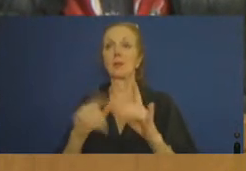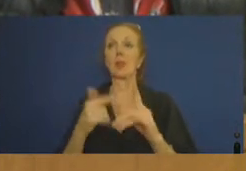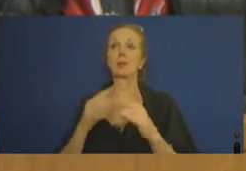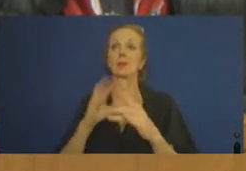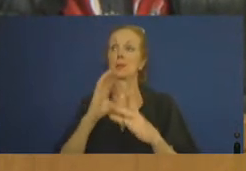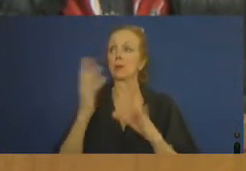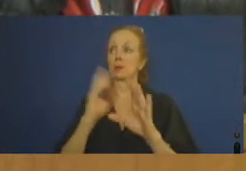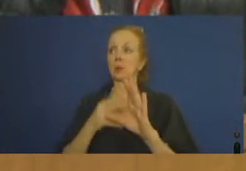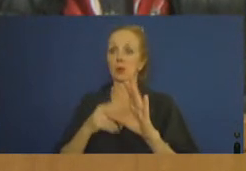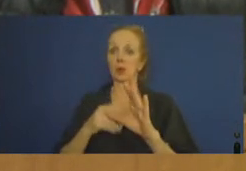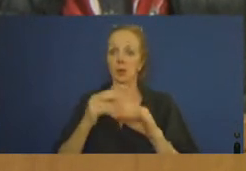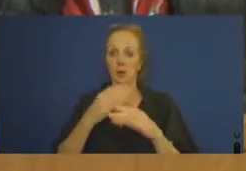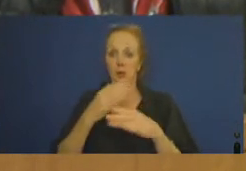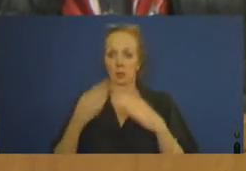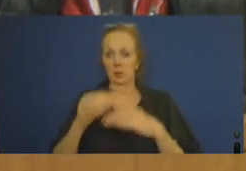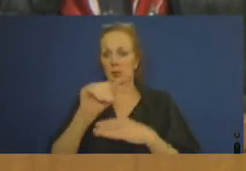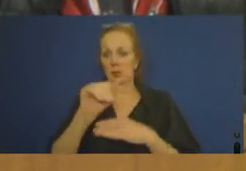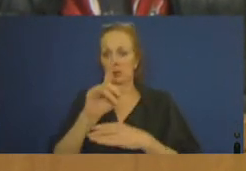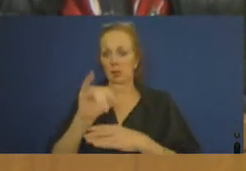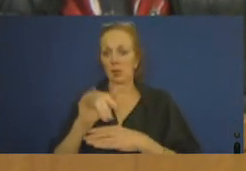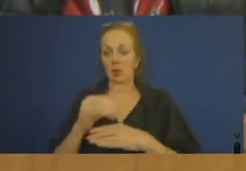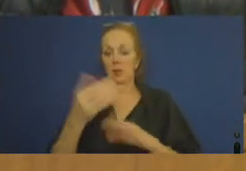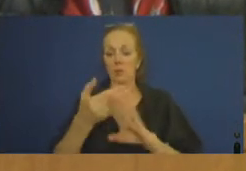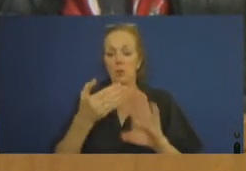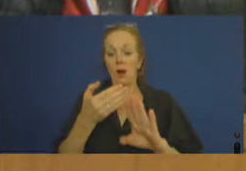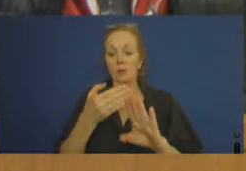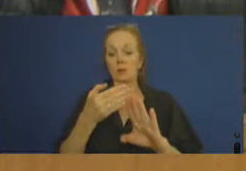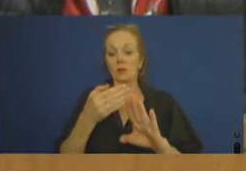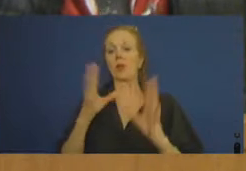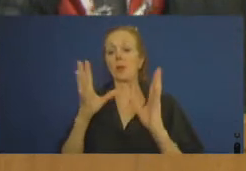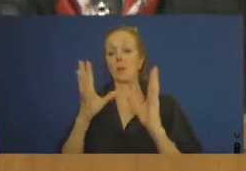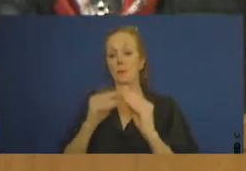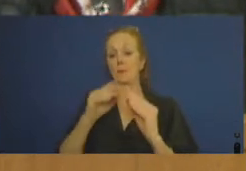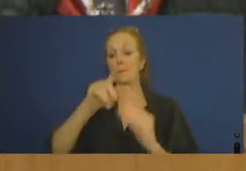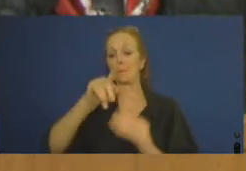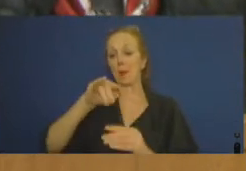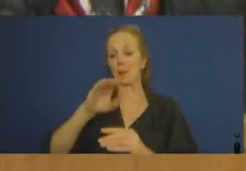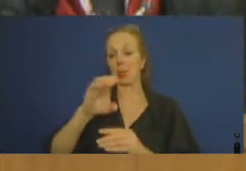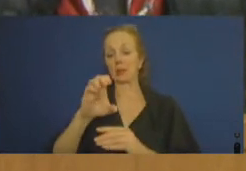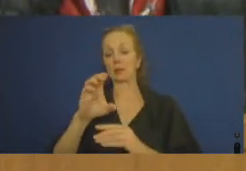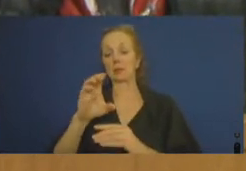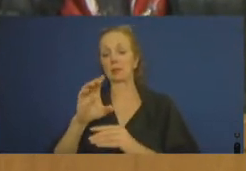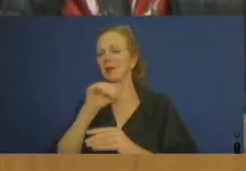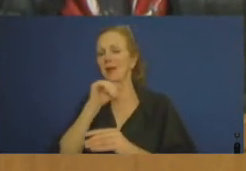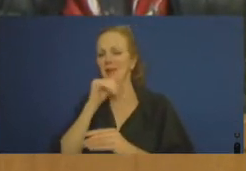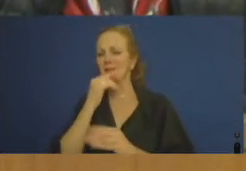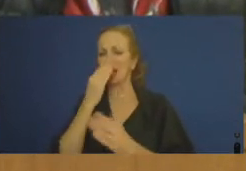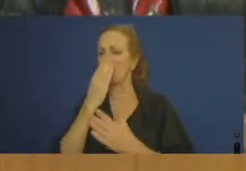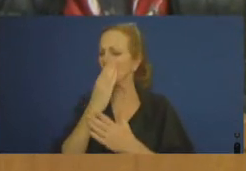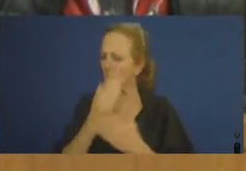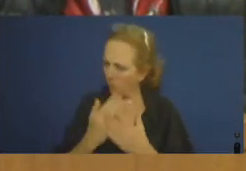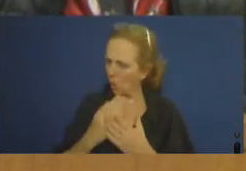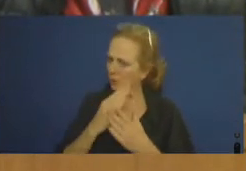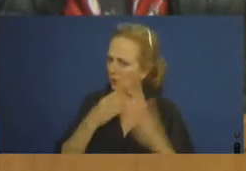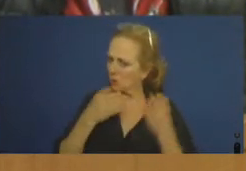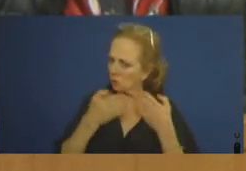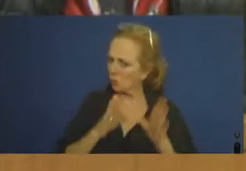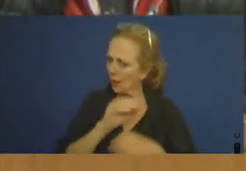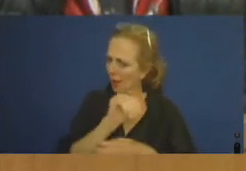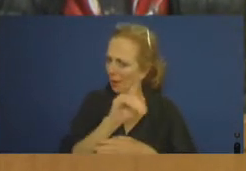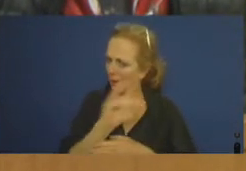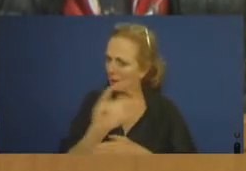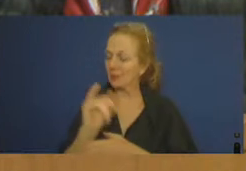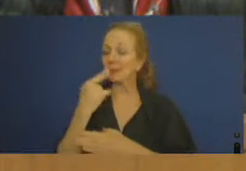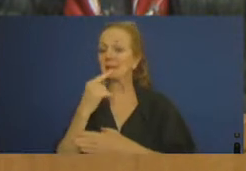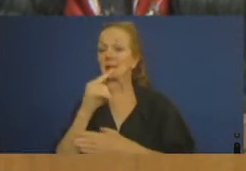end quote, prior to the public hearing. Please note, it doesn't say portion of street or alley, it says the street